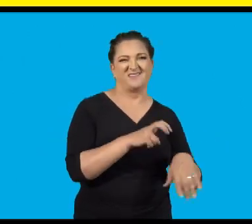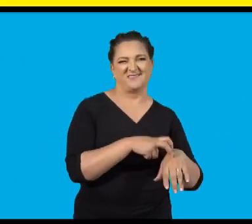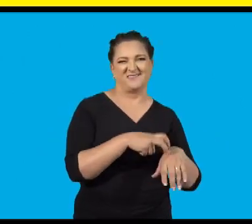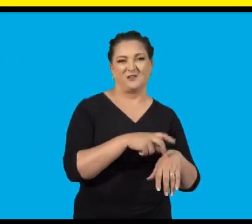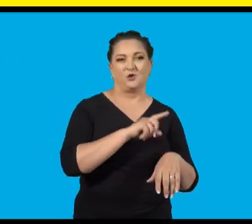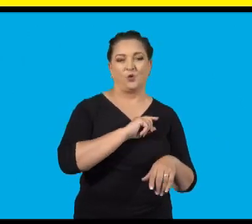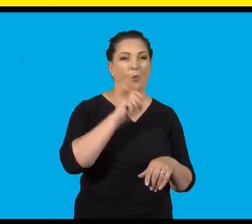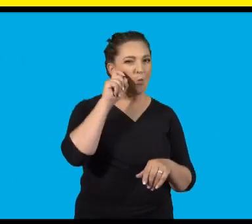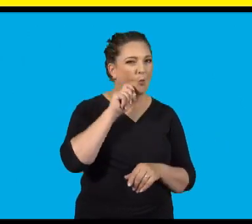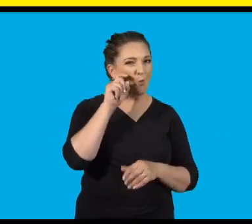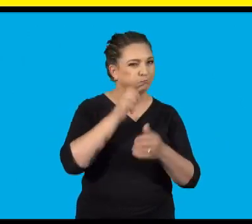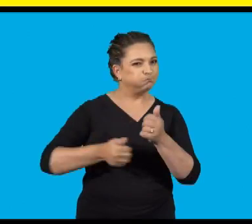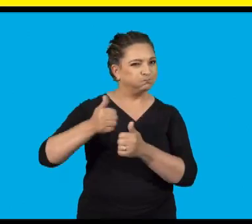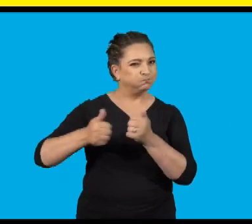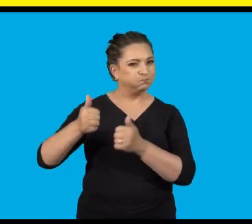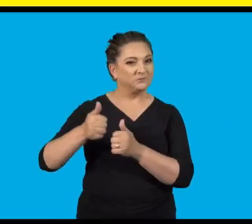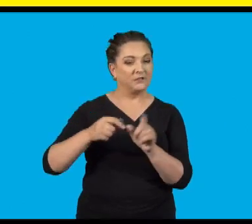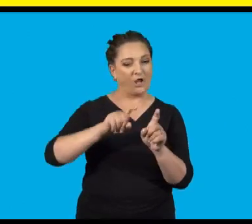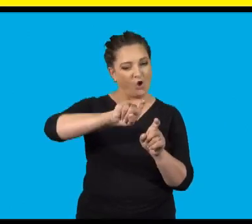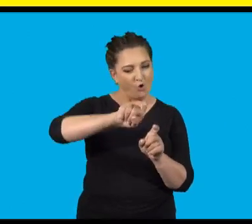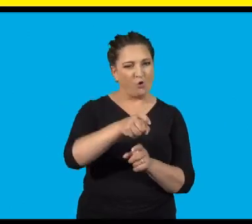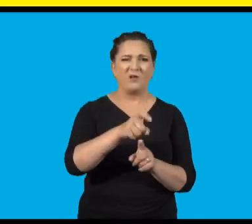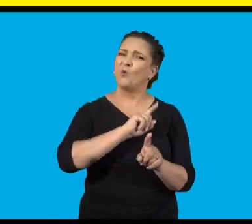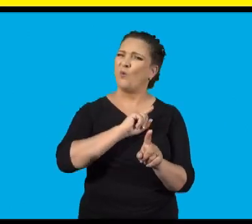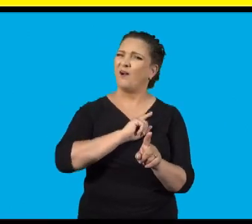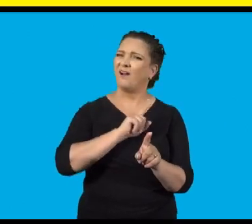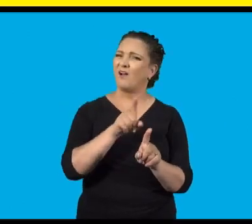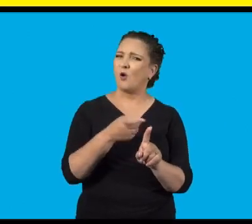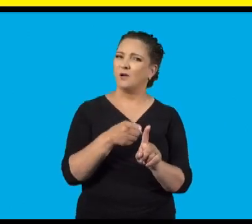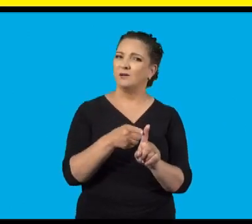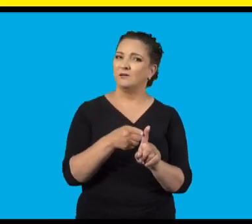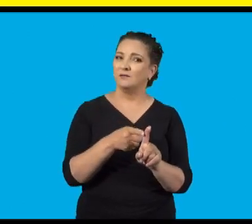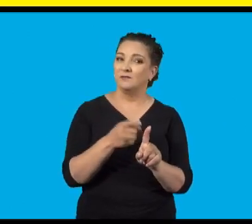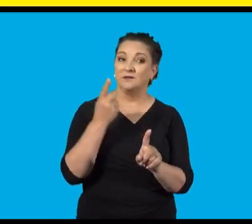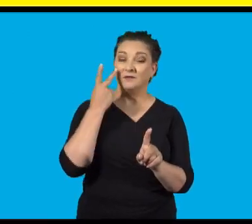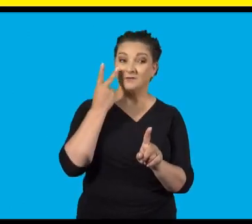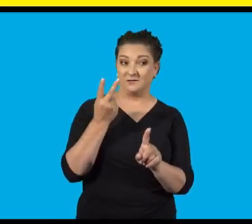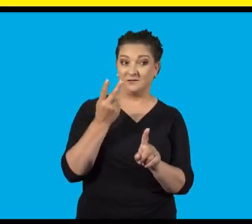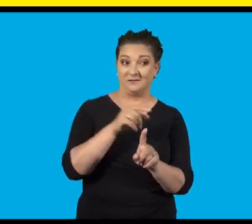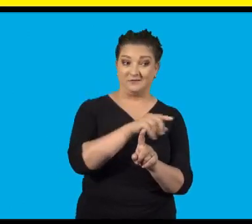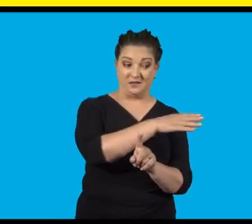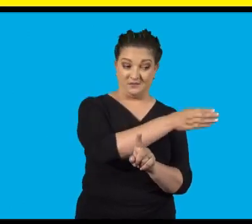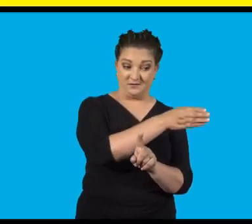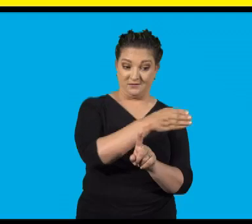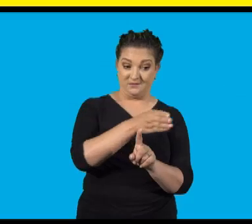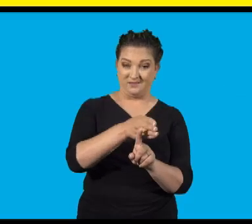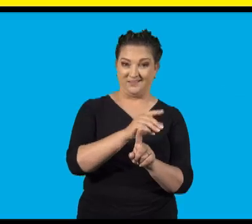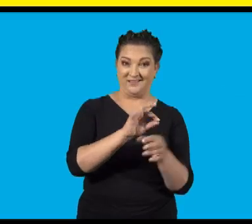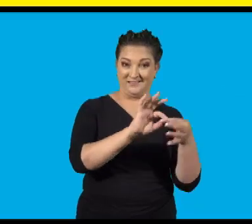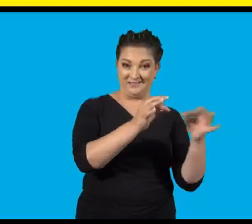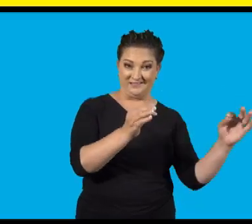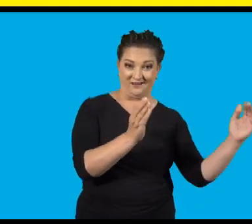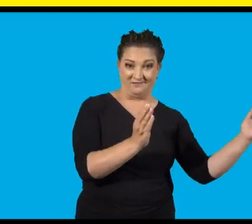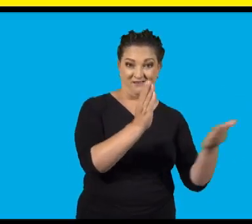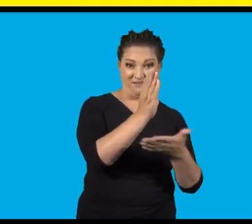comma after the word elderly, which we're going to insert there. And why is that? Because can you see that this is